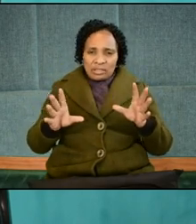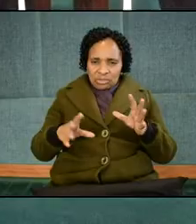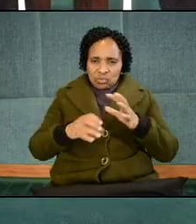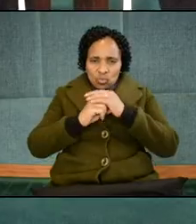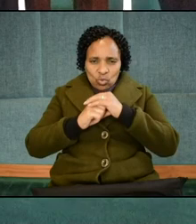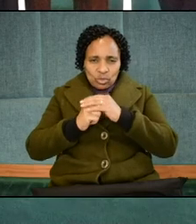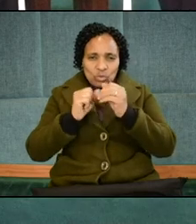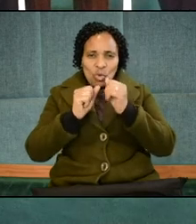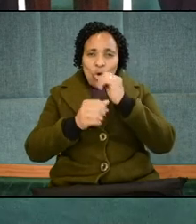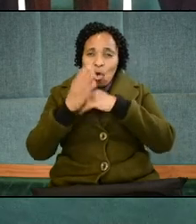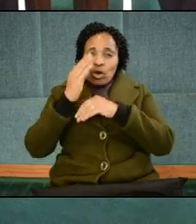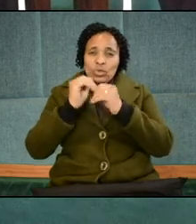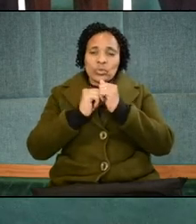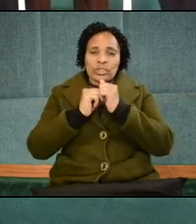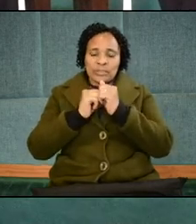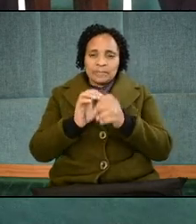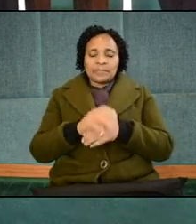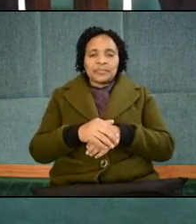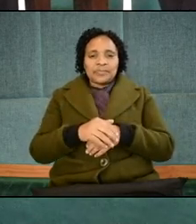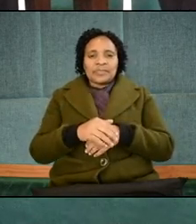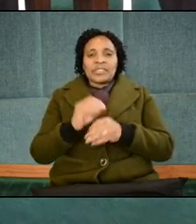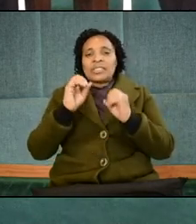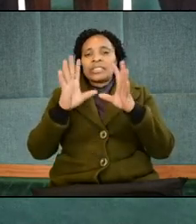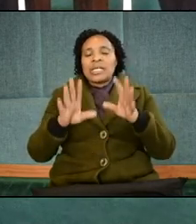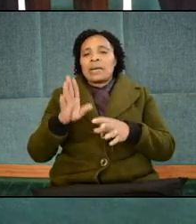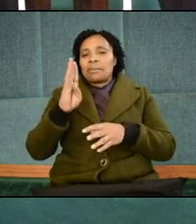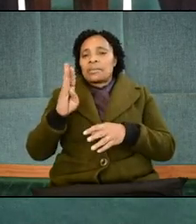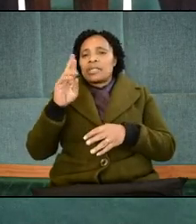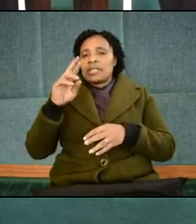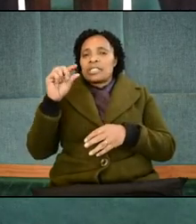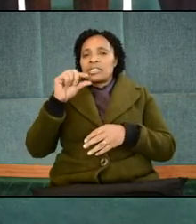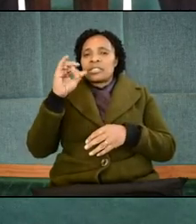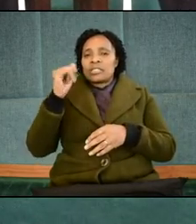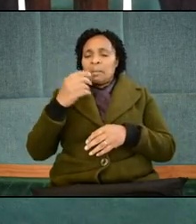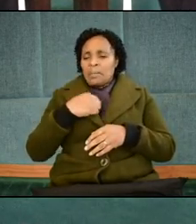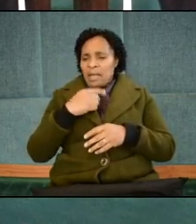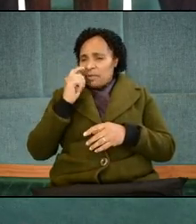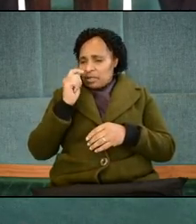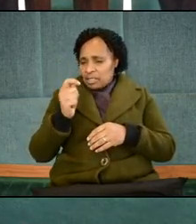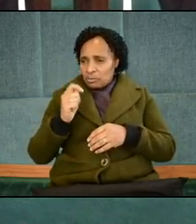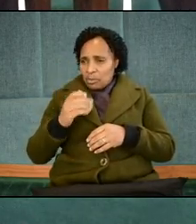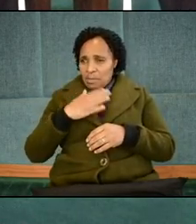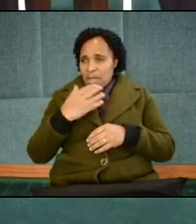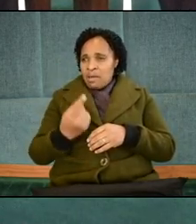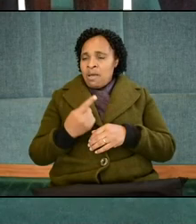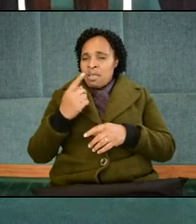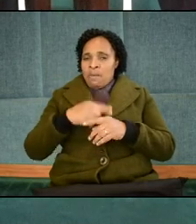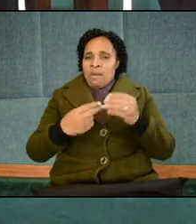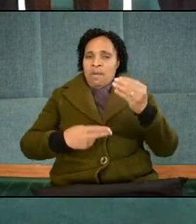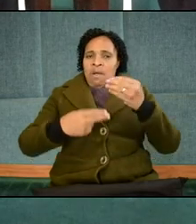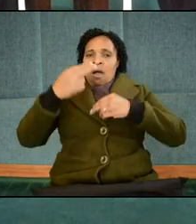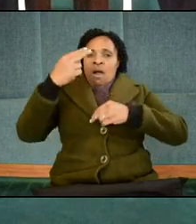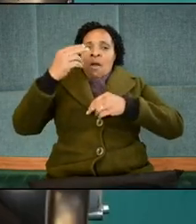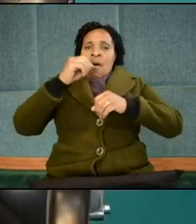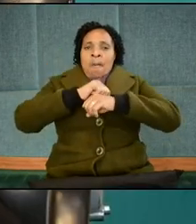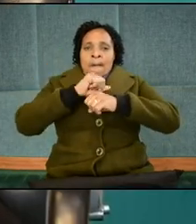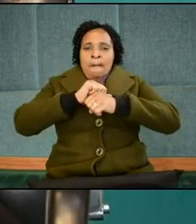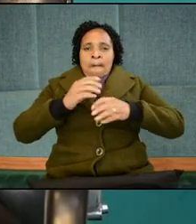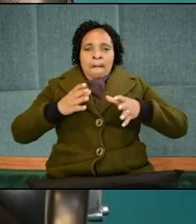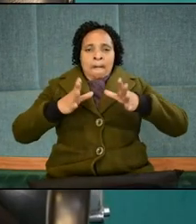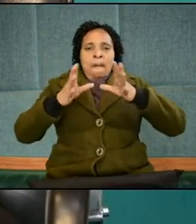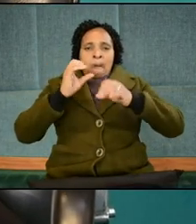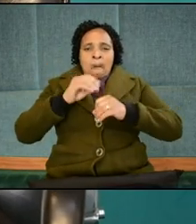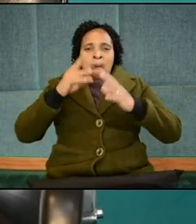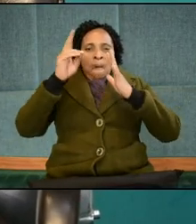Yeah. Uh-huh. Yeah, I mean, I have a testimony myself. When I was in high school, there was this pressure of